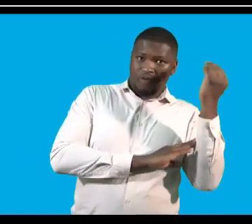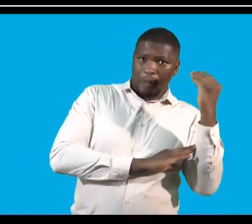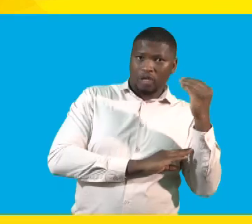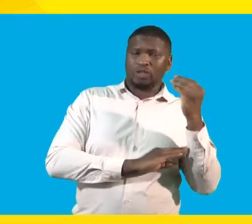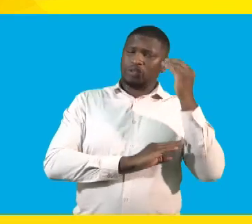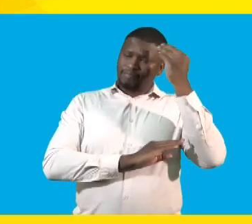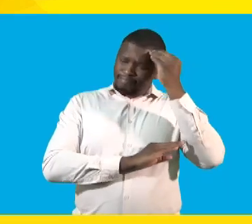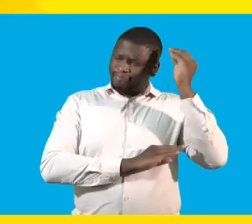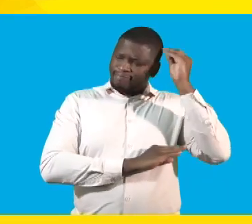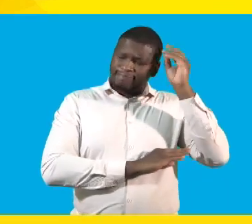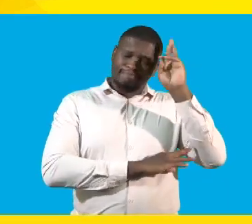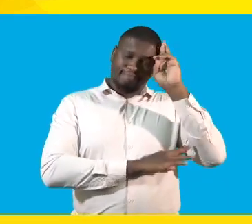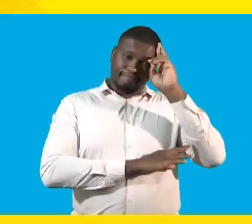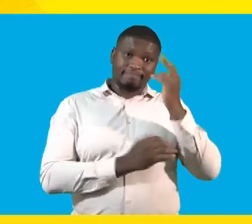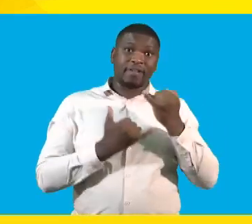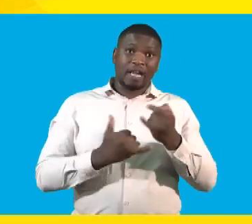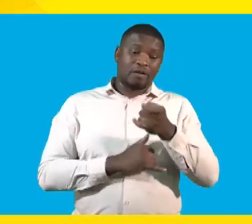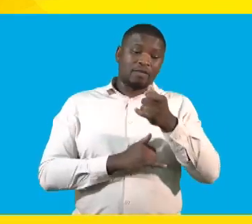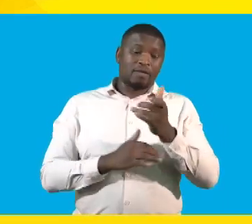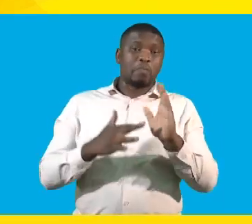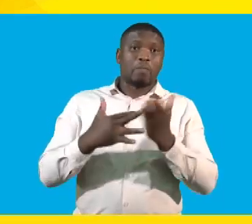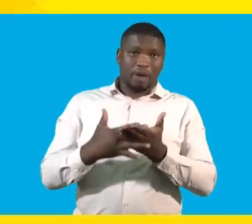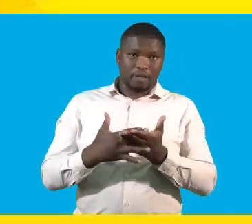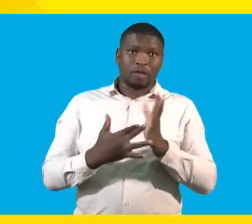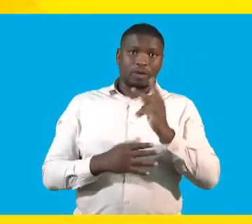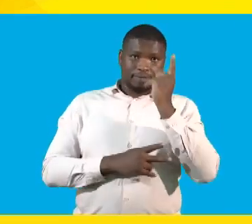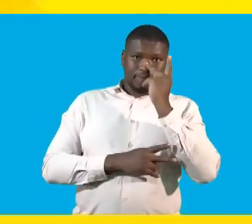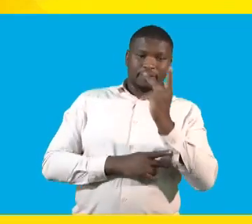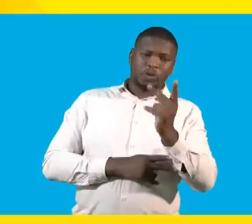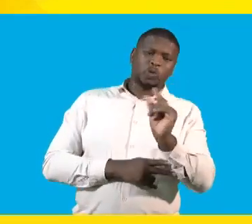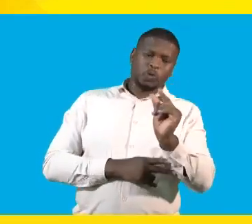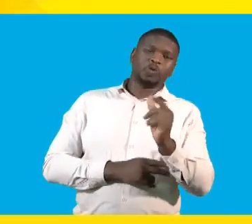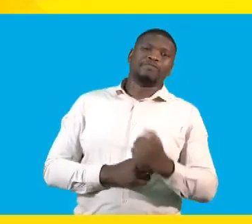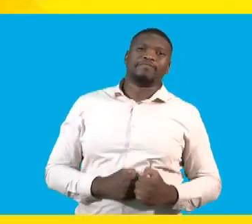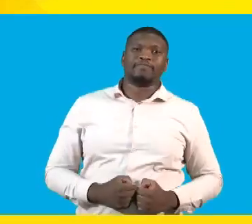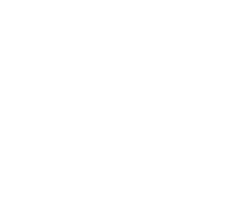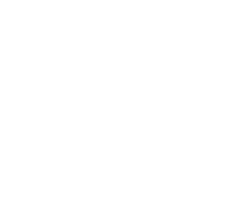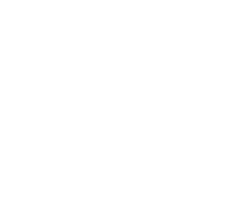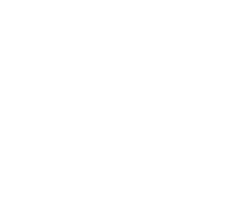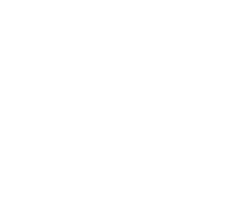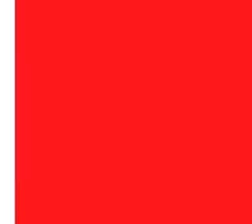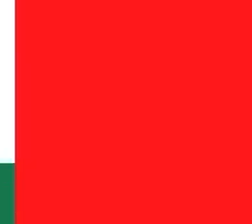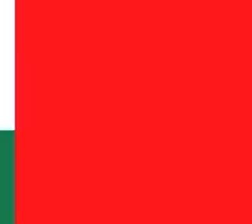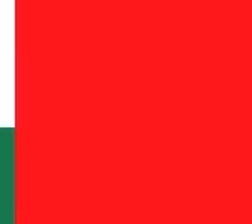we continue with the rest of our lesson, we're going to go for a quick ad break. I'll see you in just a little bit.